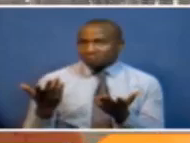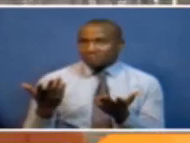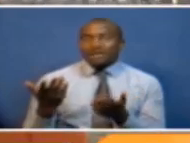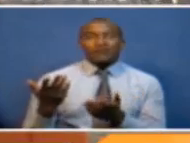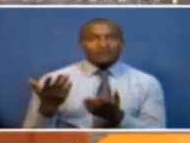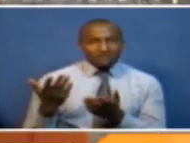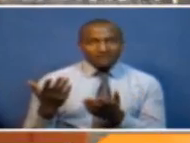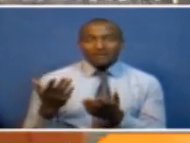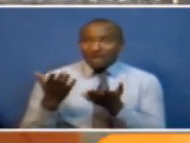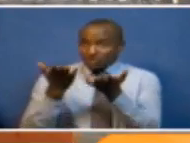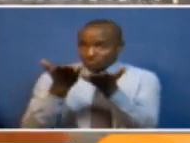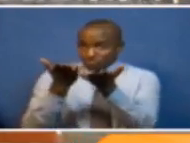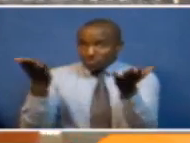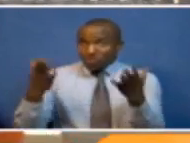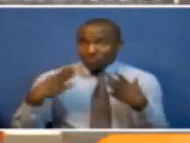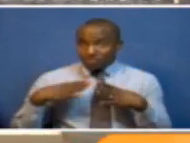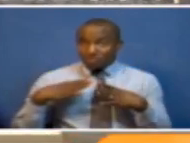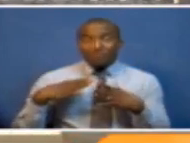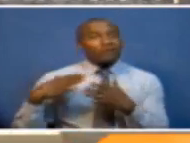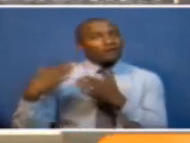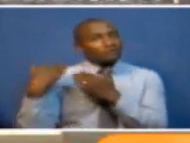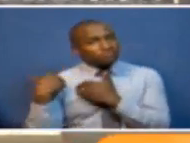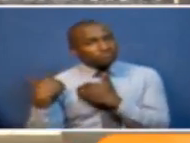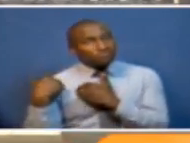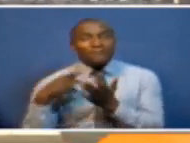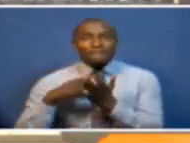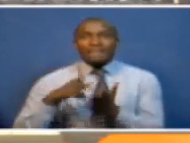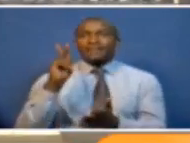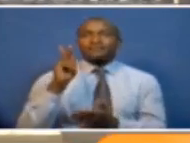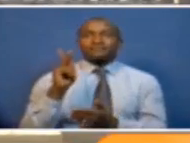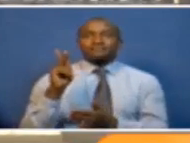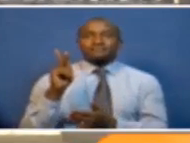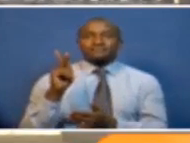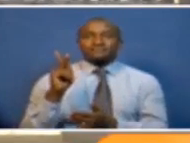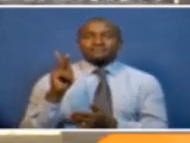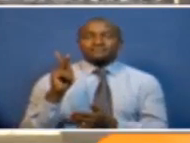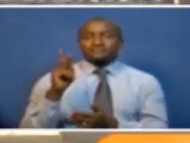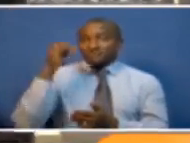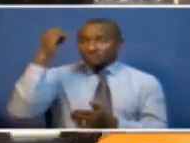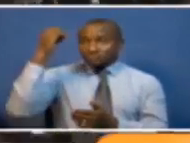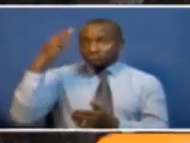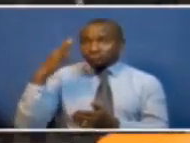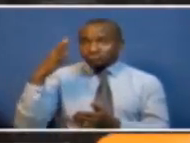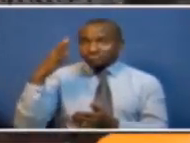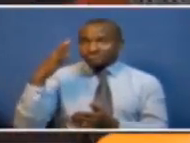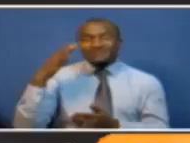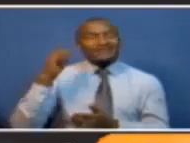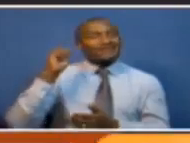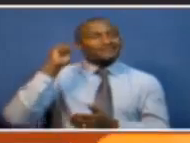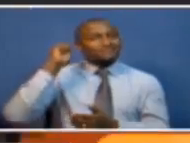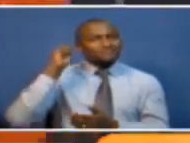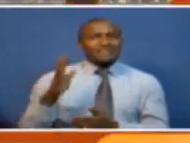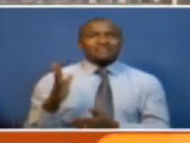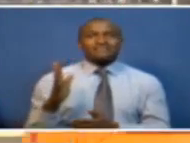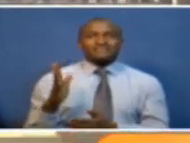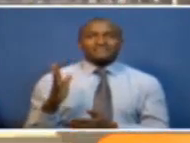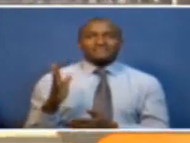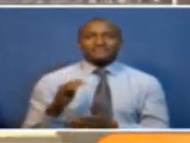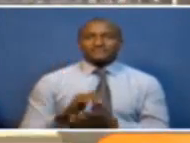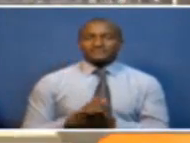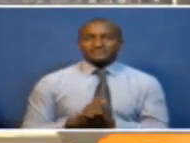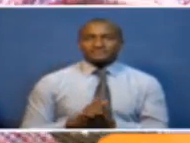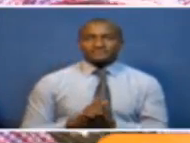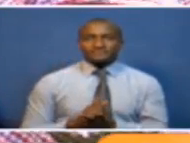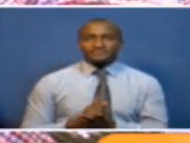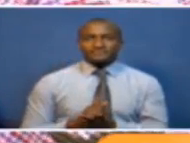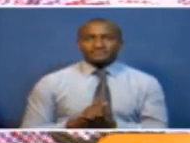on to you, the consumer, in a country where electricity bills are already sky high. In this